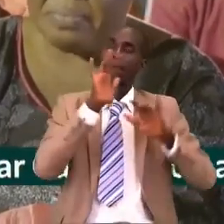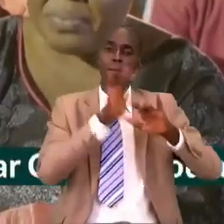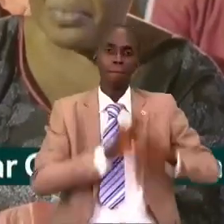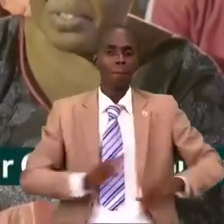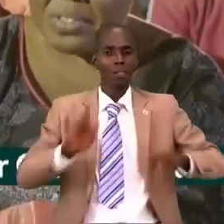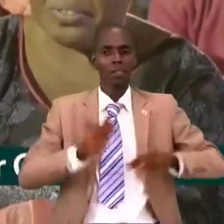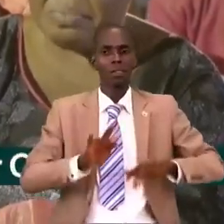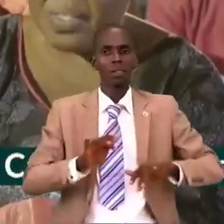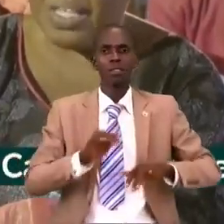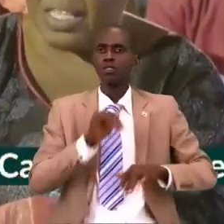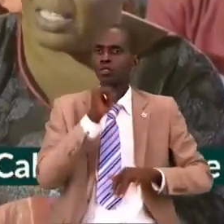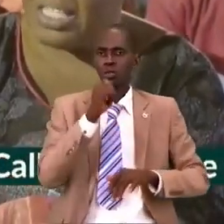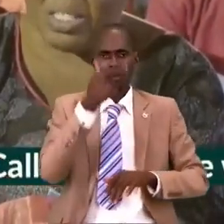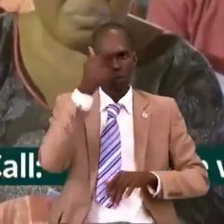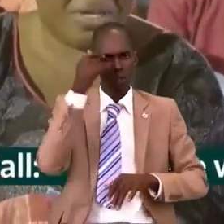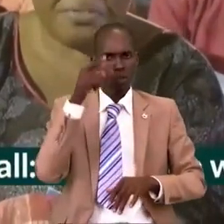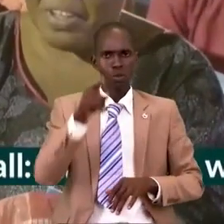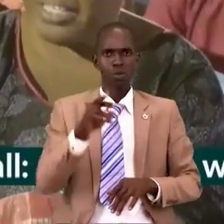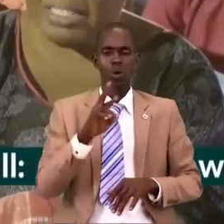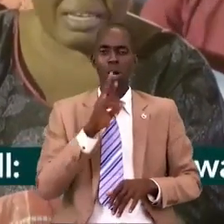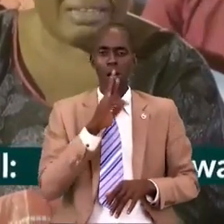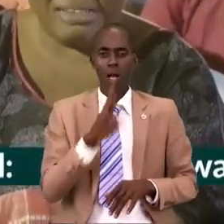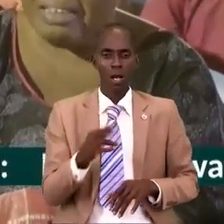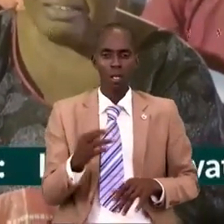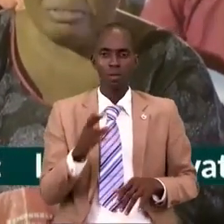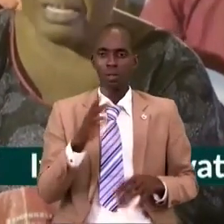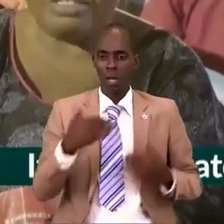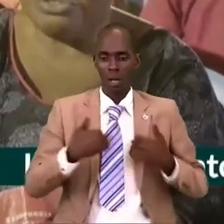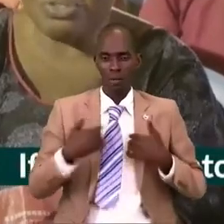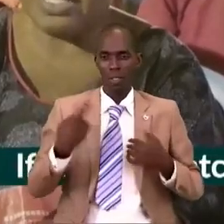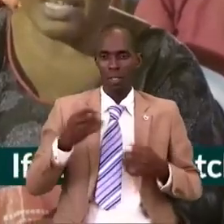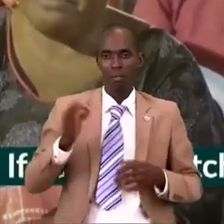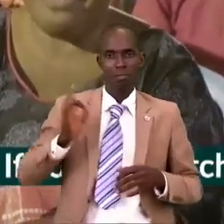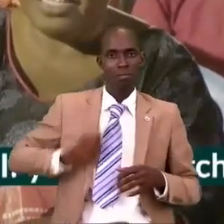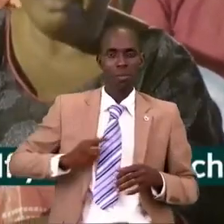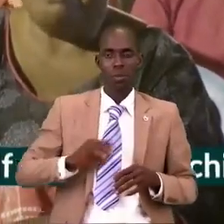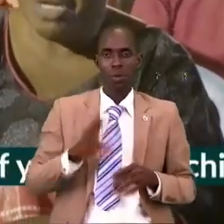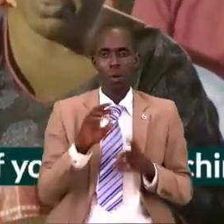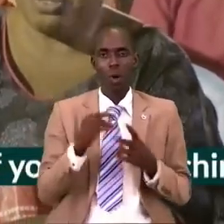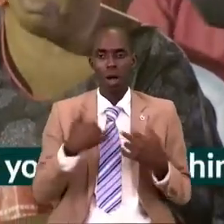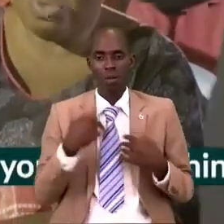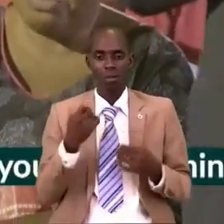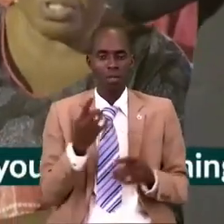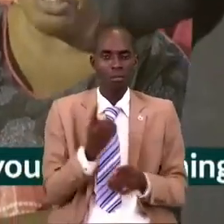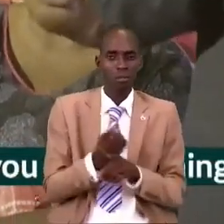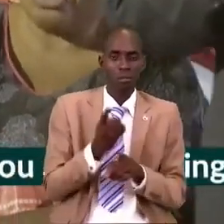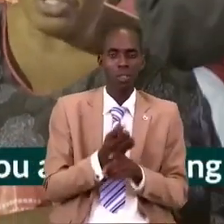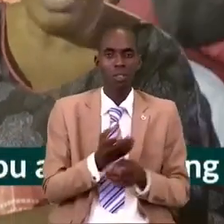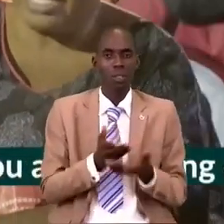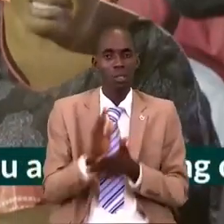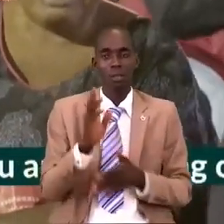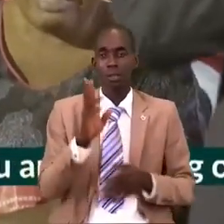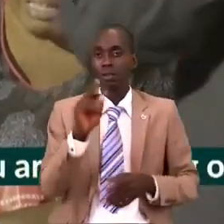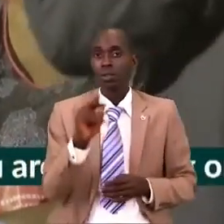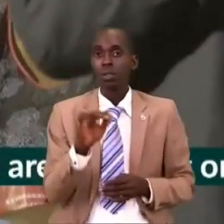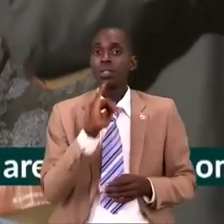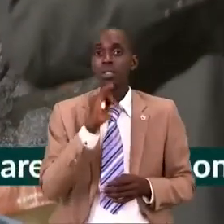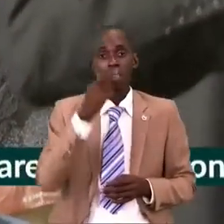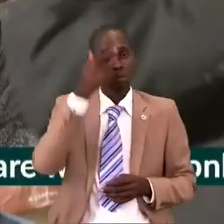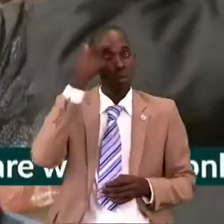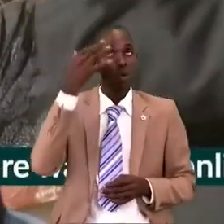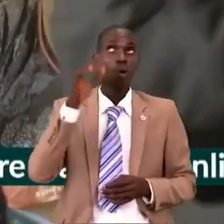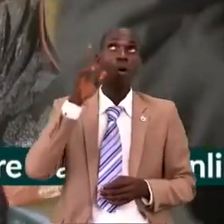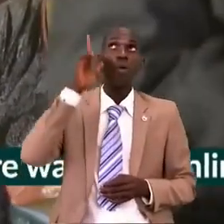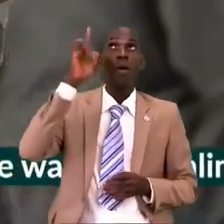So be praying, be praying, be praying. The man of God will soon come up. Be praying and telling the Lord, this is my night. This is